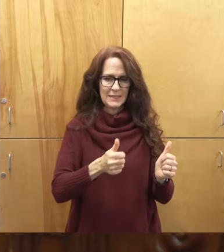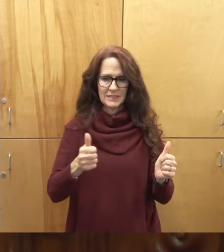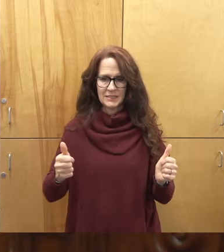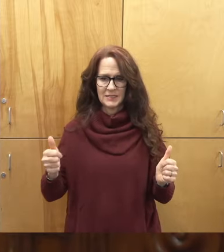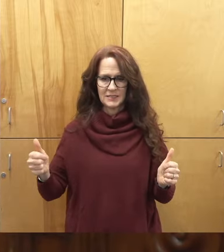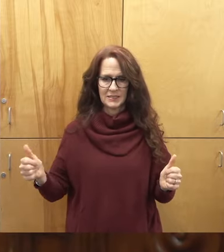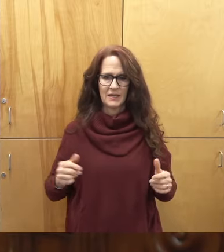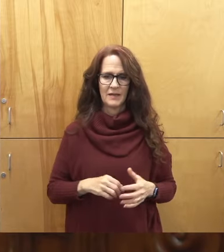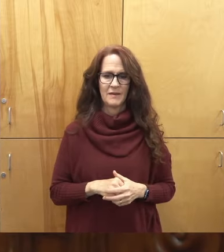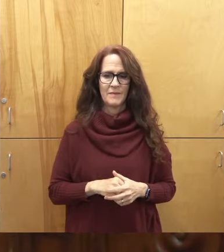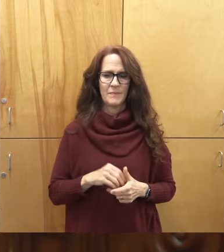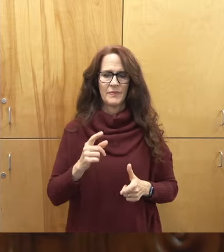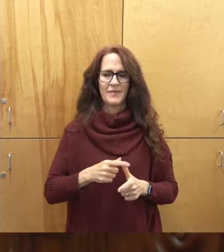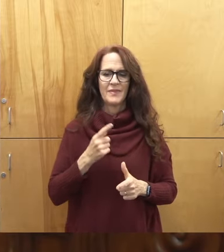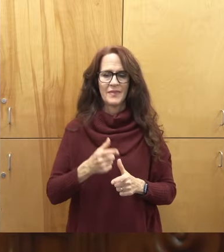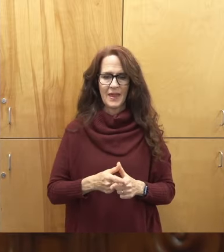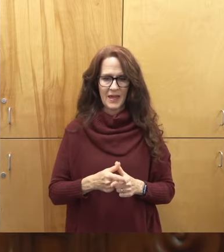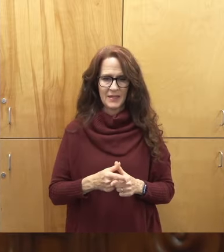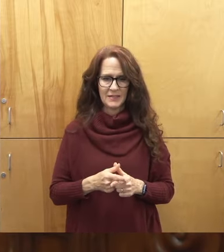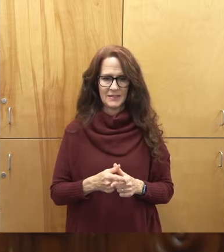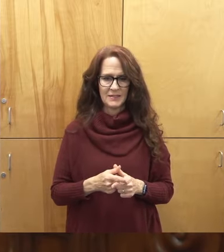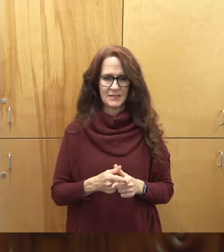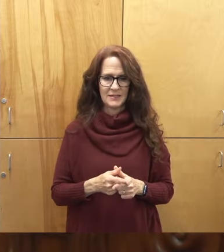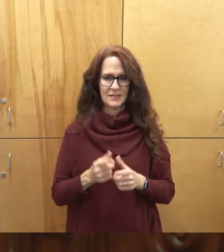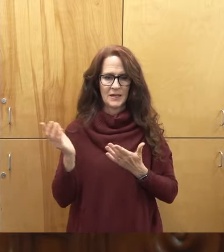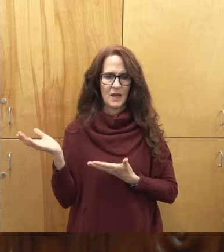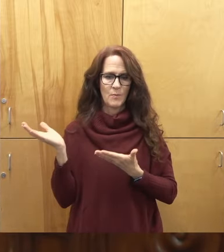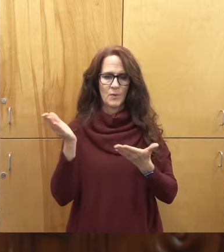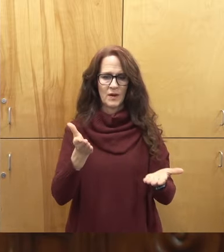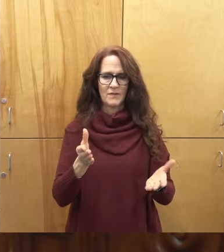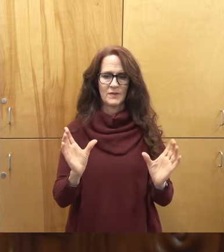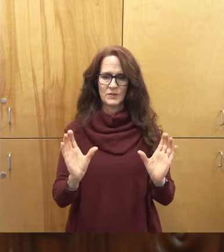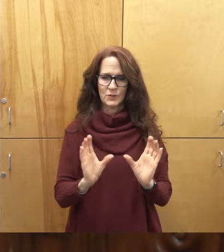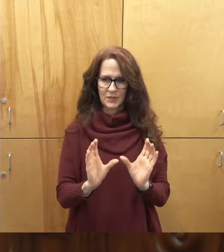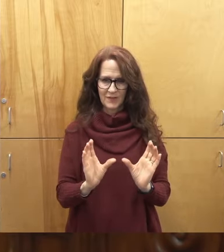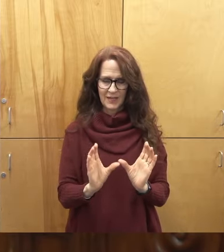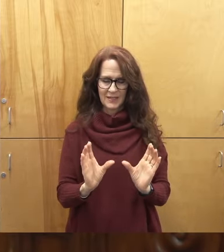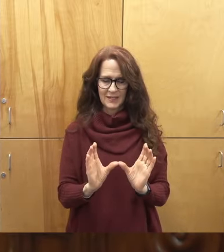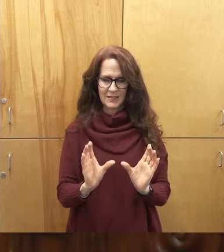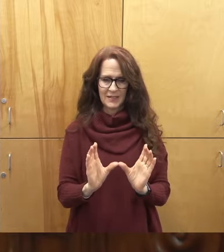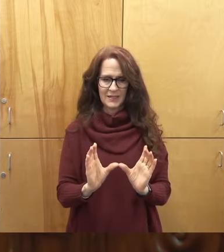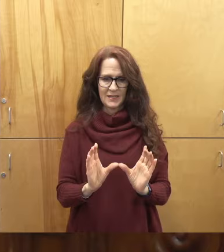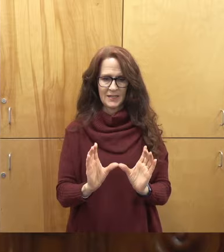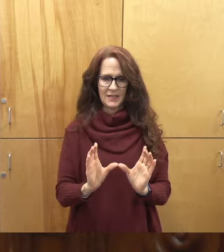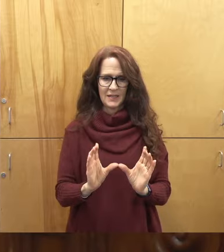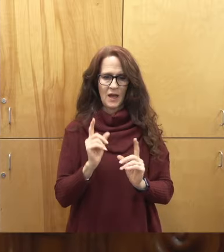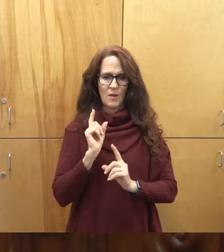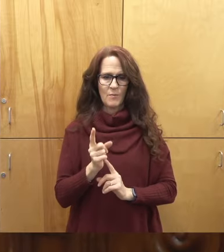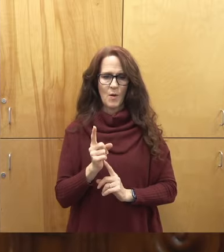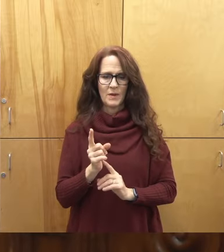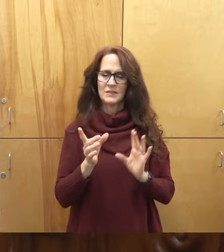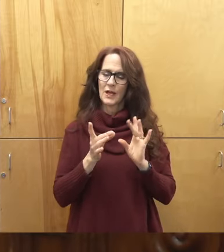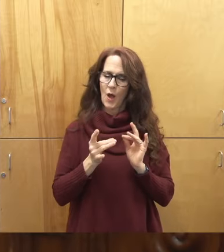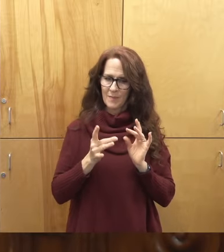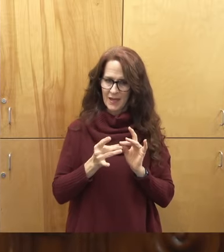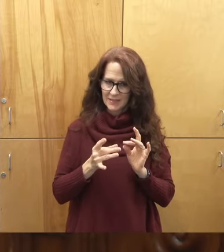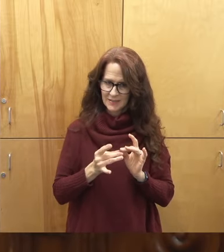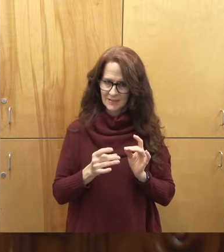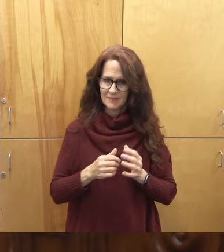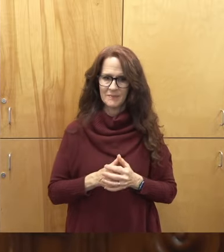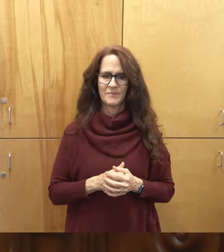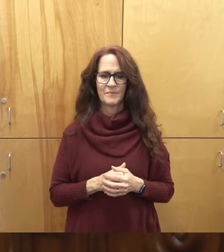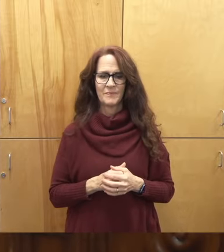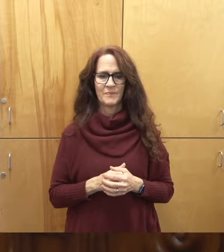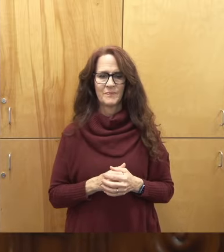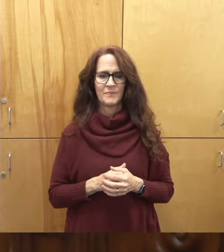retiree, and then they will be presented with a certificate and have a moment to comment. And then